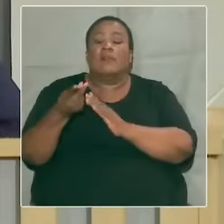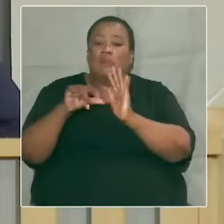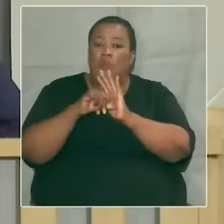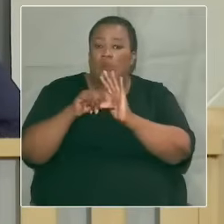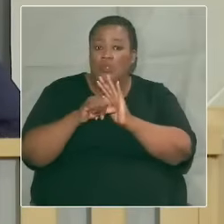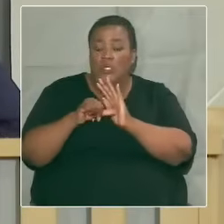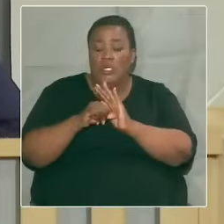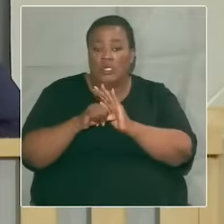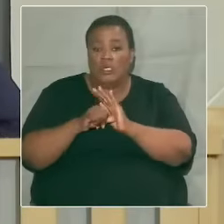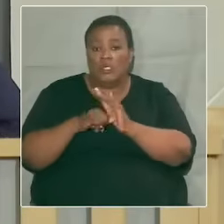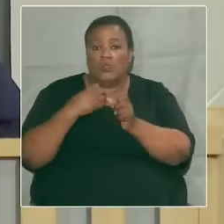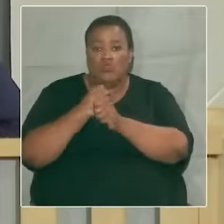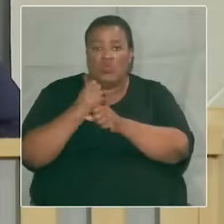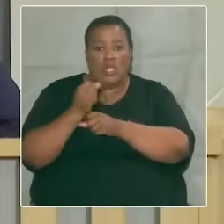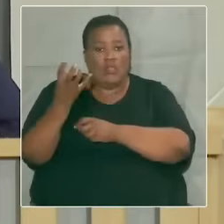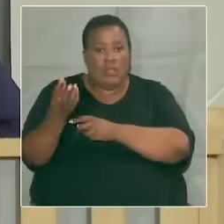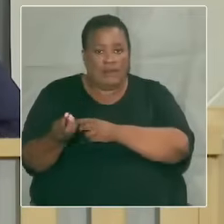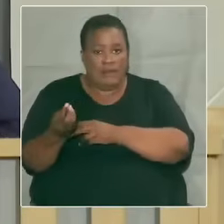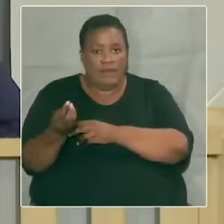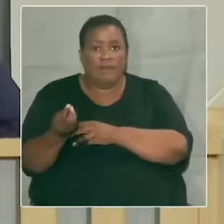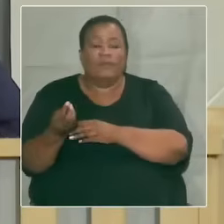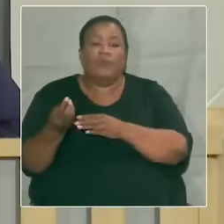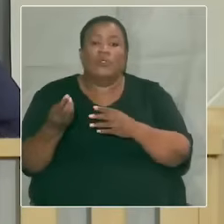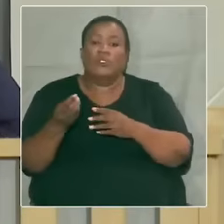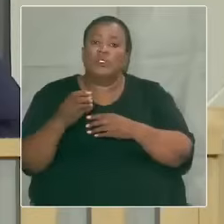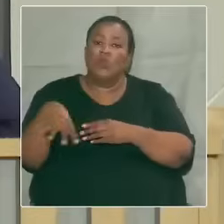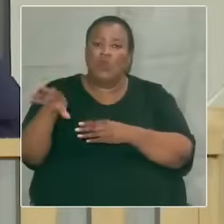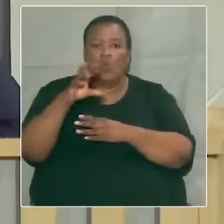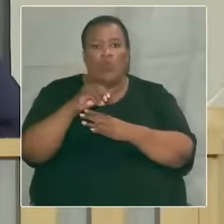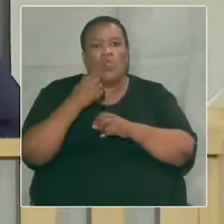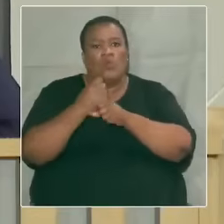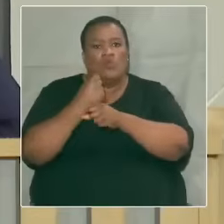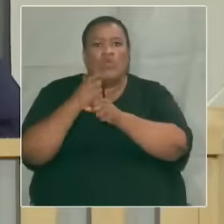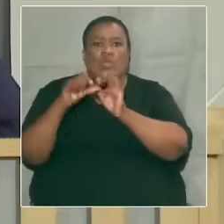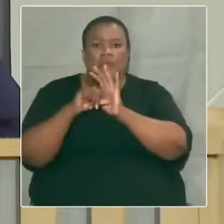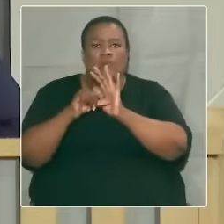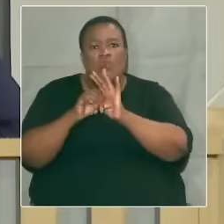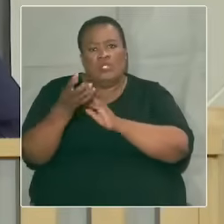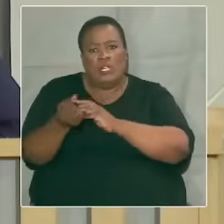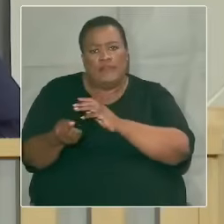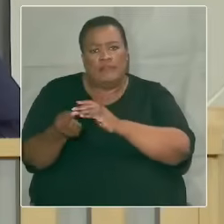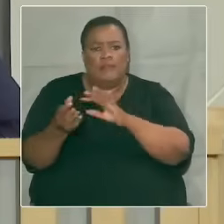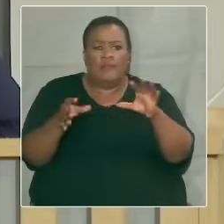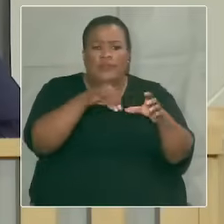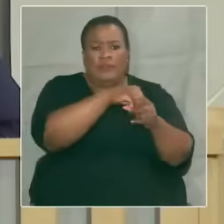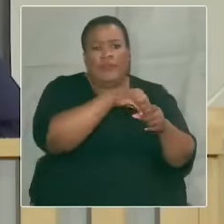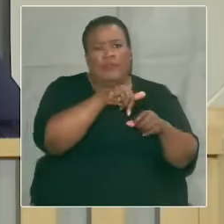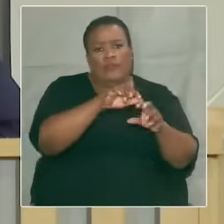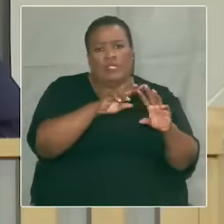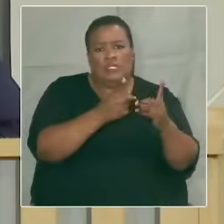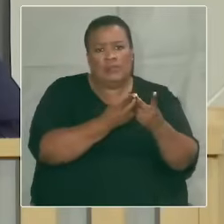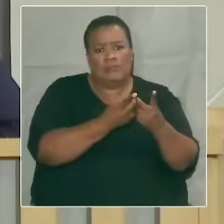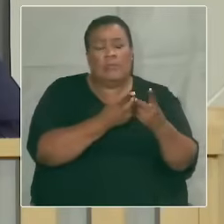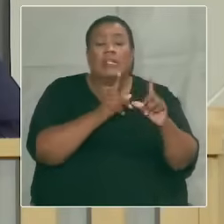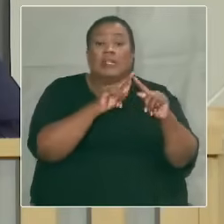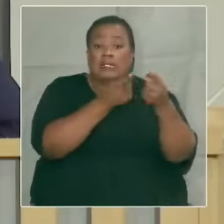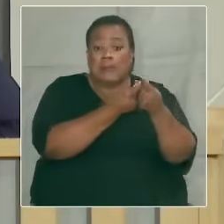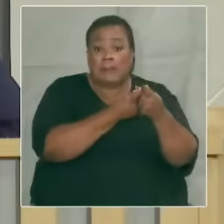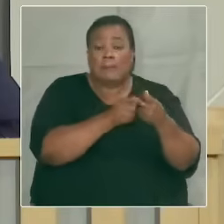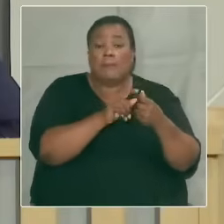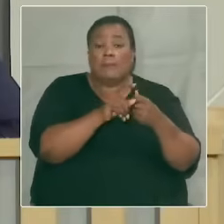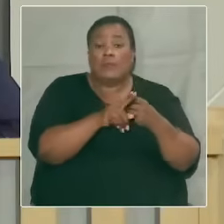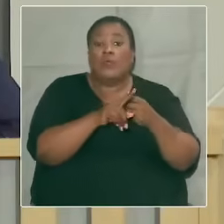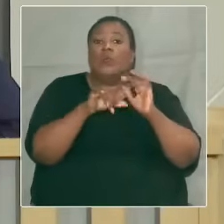which everyone have got a role to play. So it was important that he consult them so that they can assist